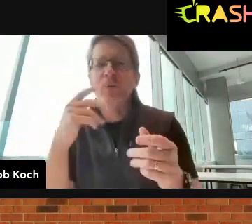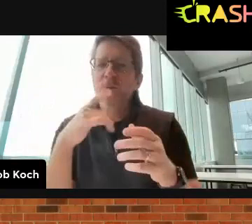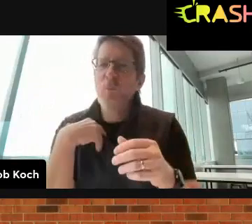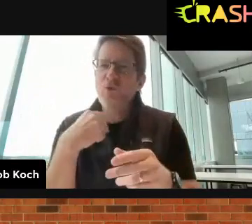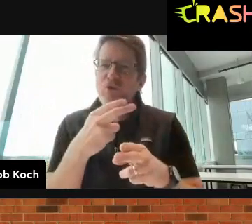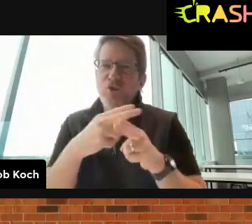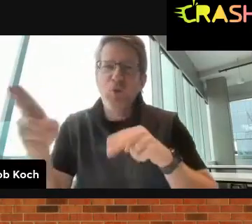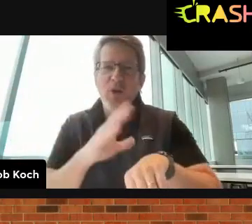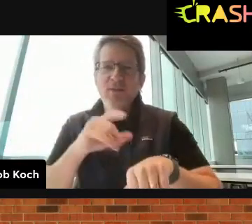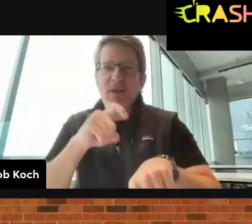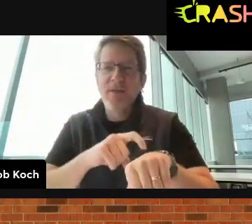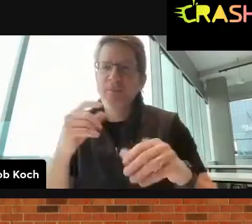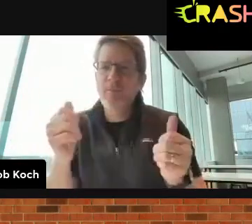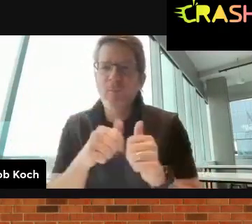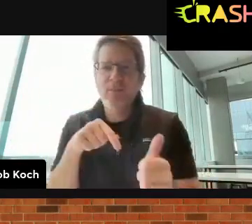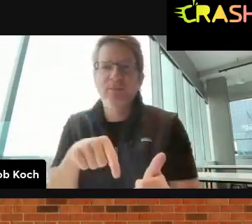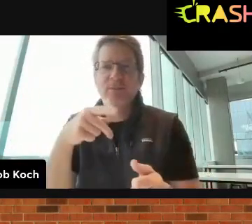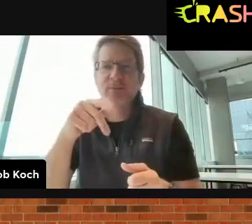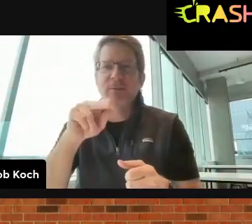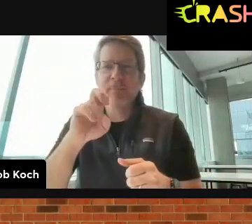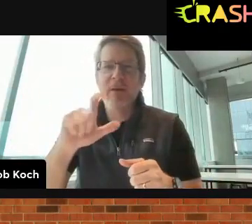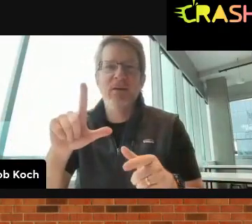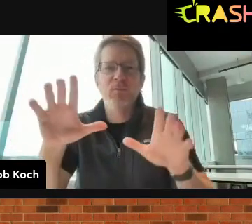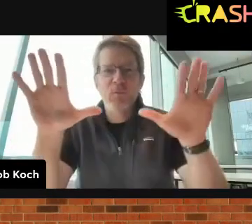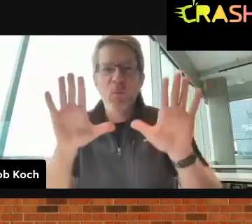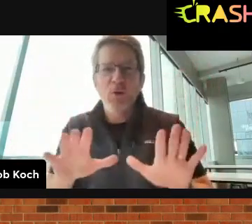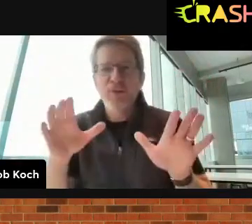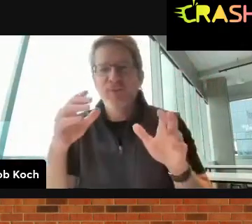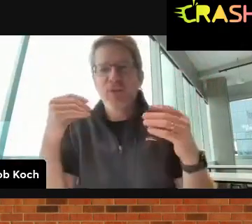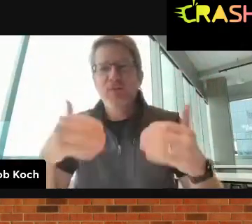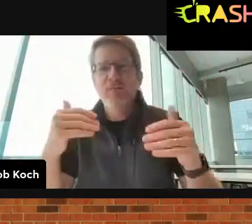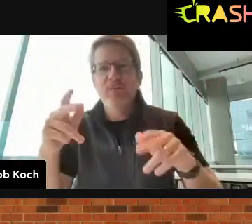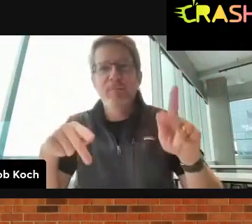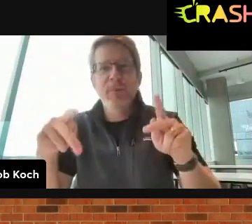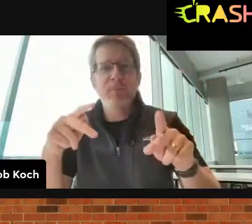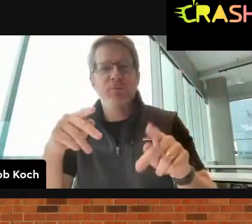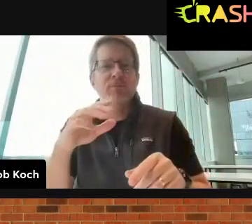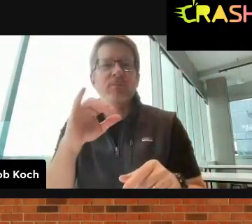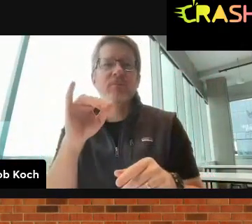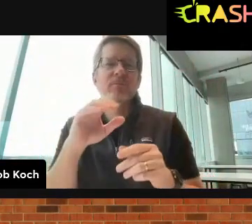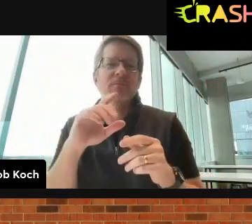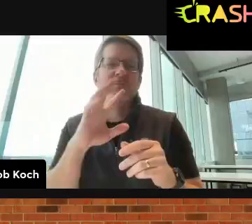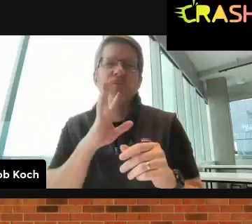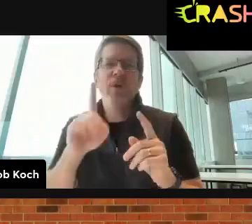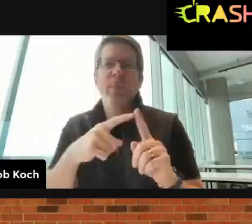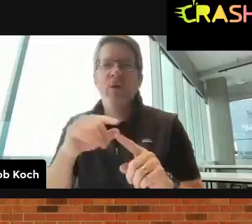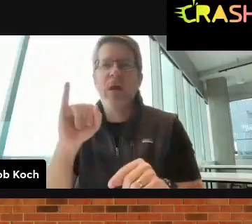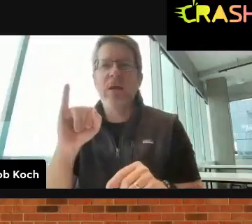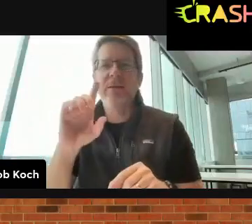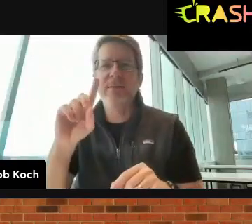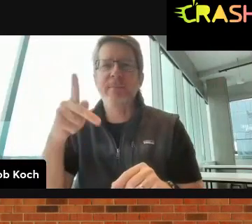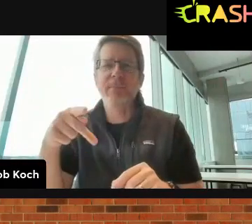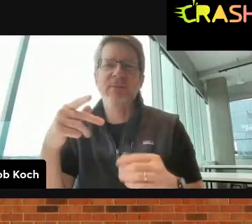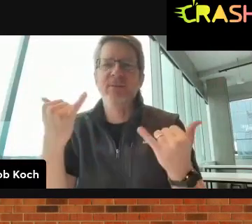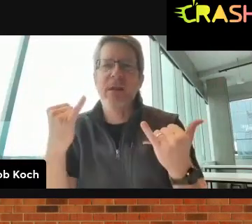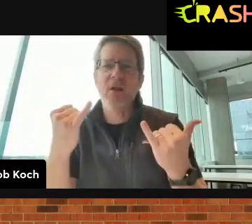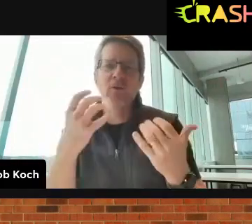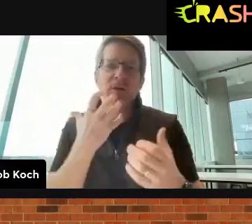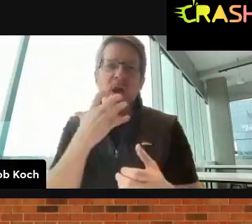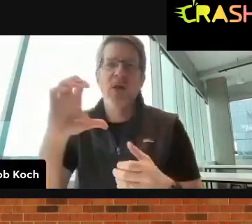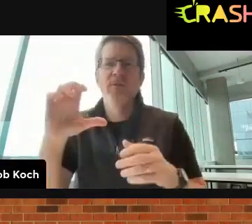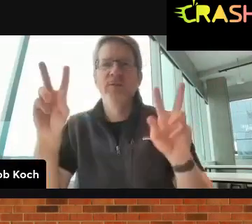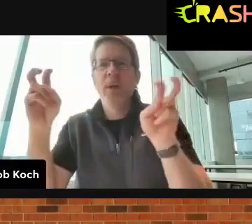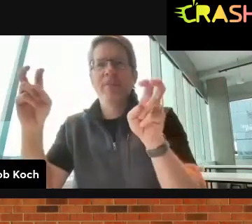Hello, everyone. How's it going this morning? We are short on time with this panel, but we have a lot of wonderful people here to talk